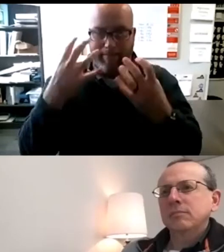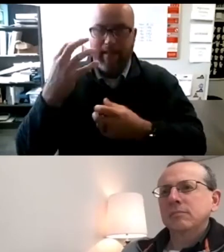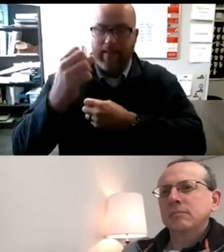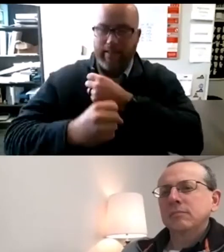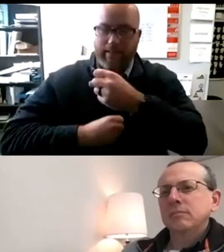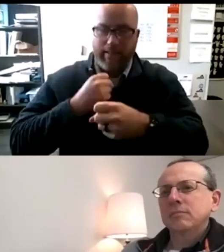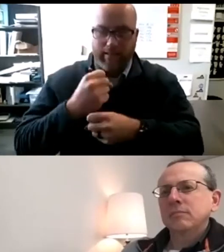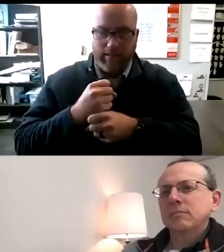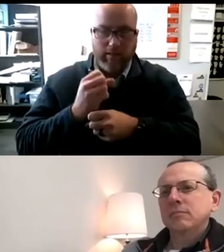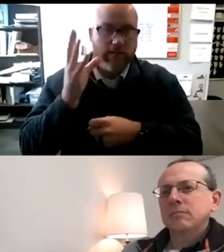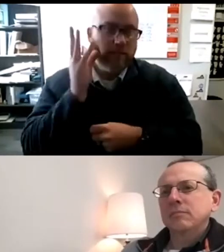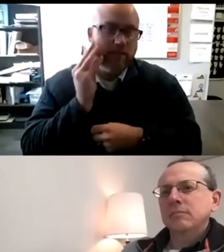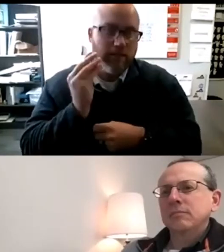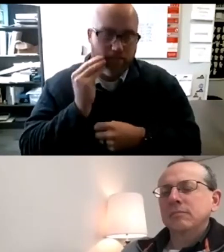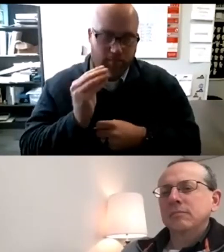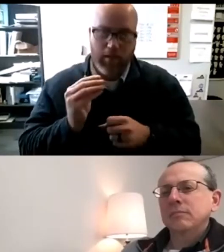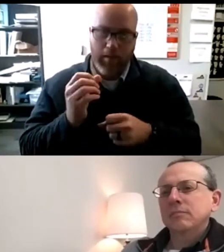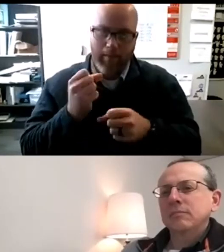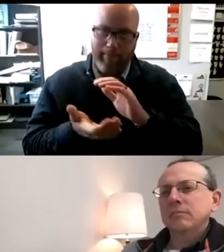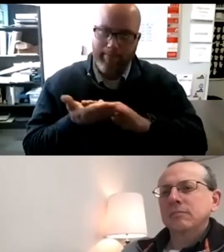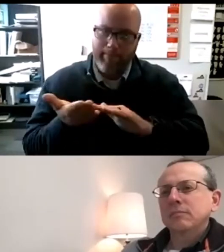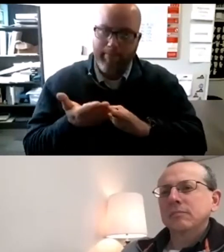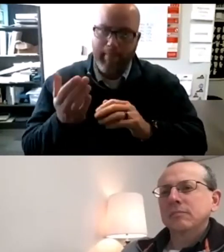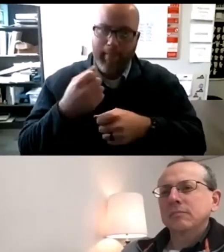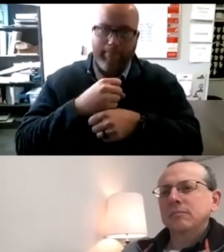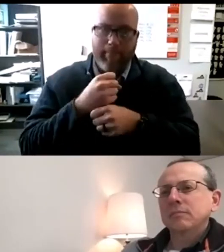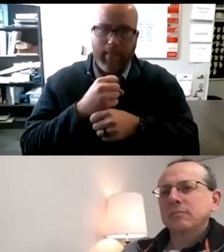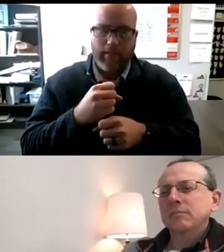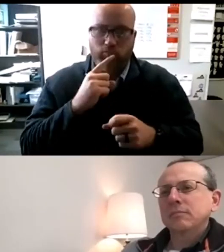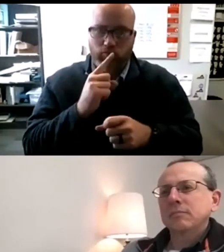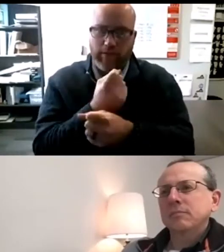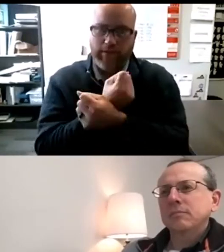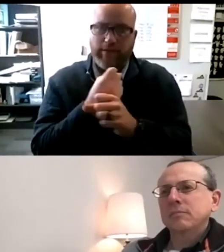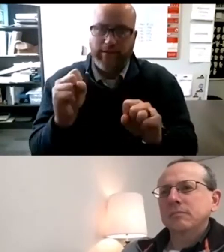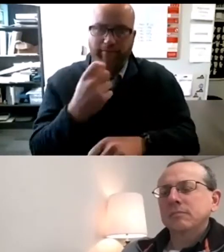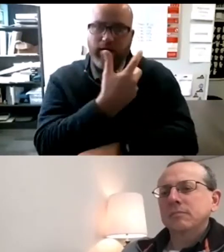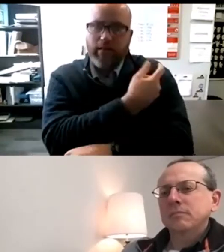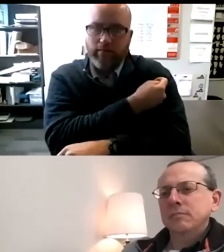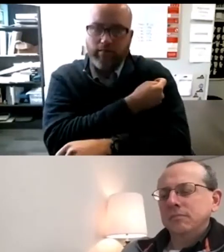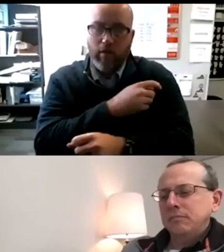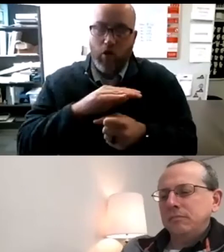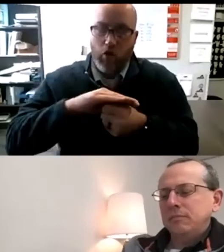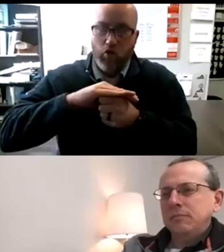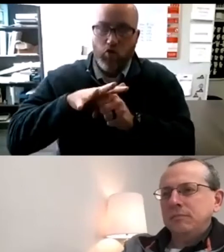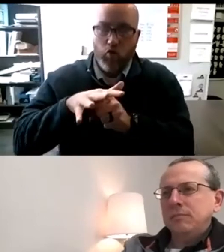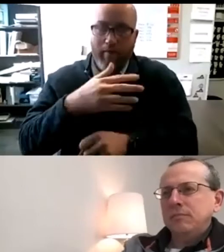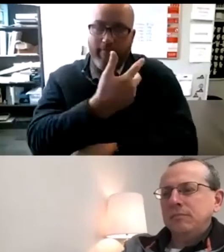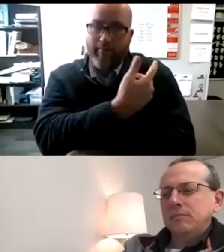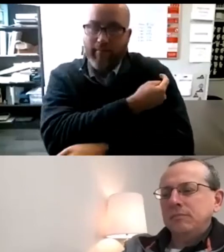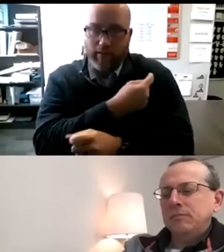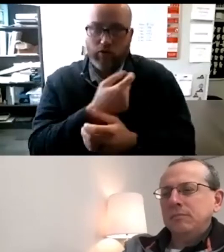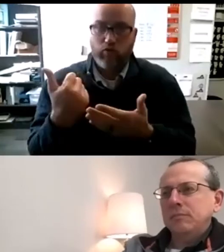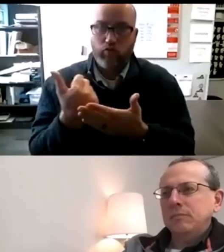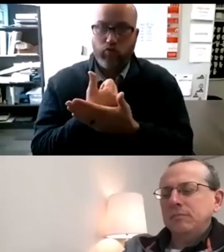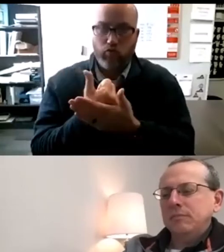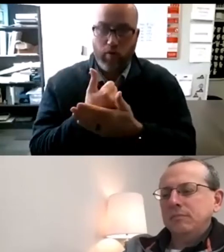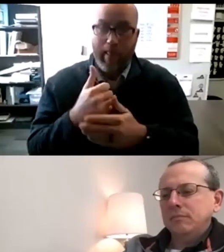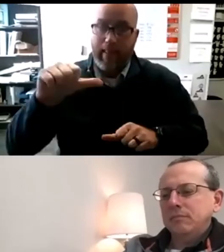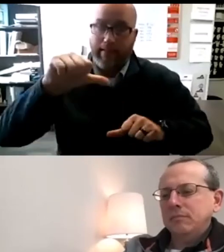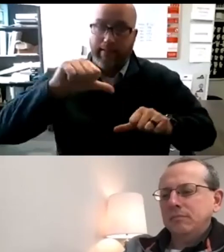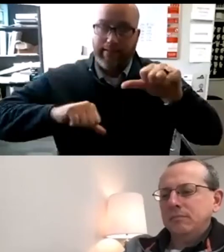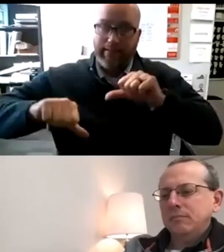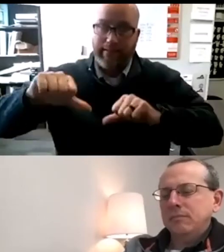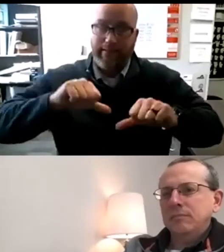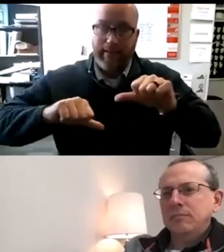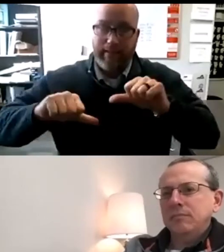in developing safe and effective vaccines. And while the COVID vaccine is a new vaccine, the science on which it is built